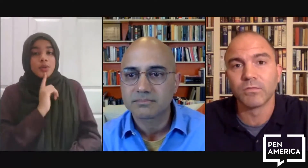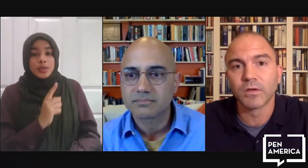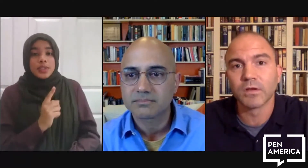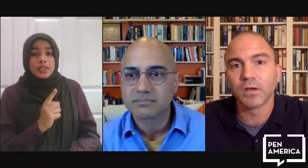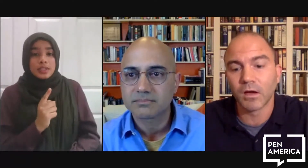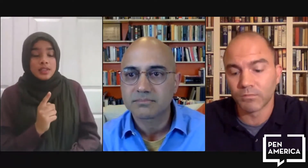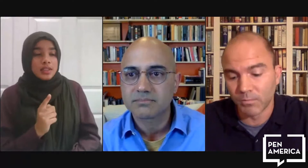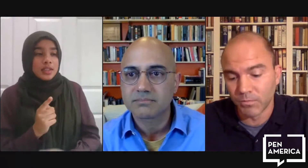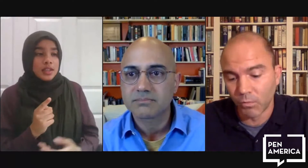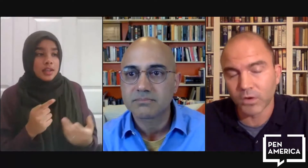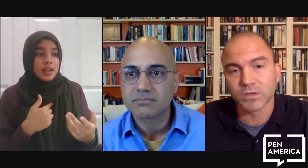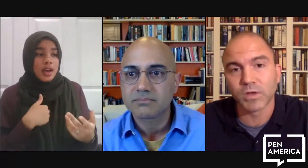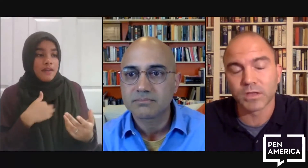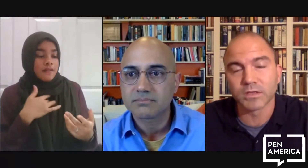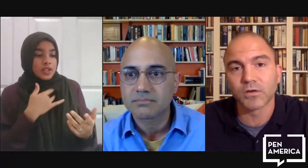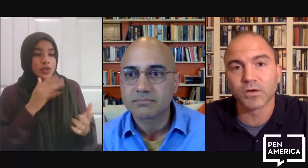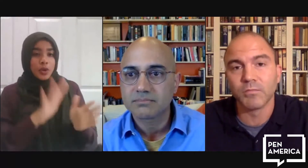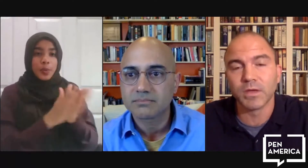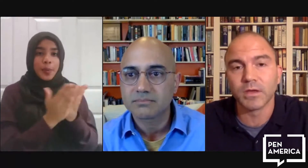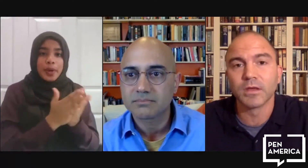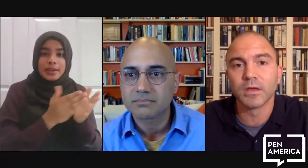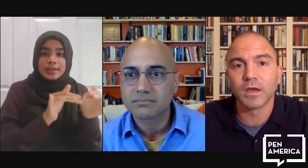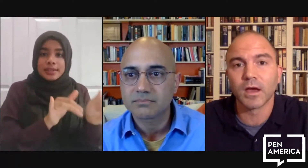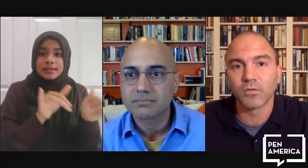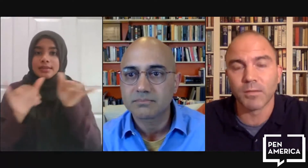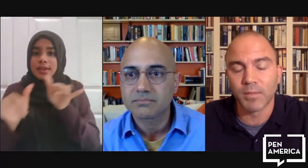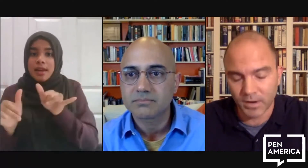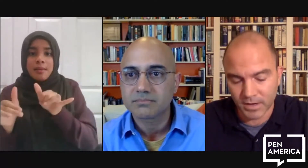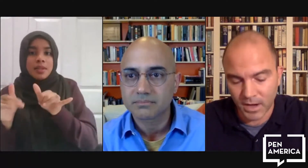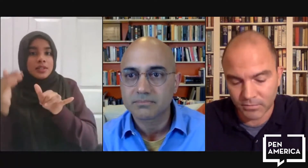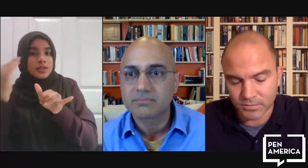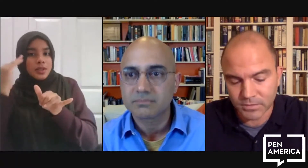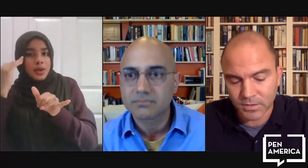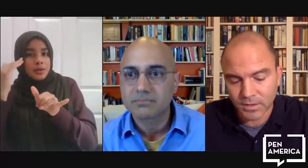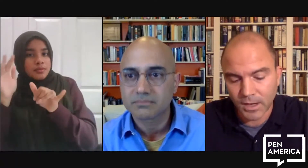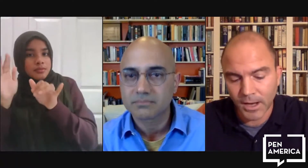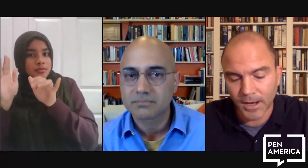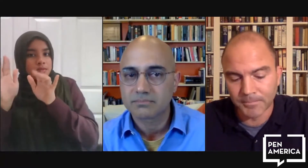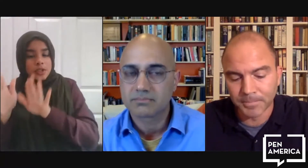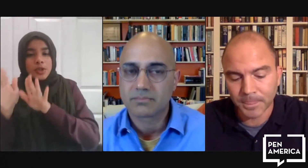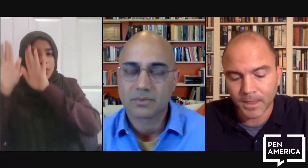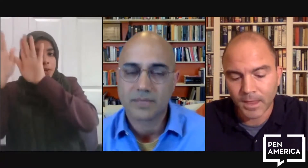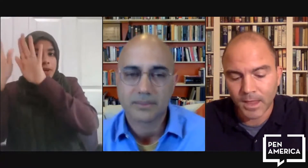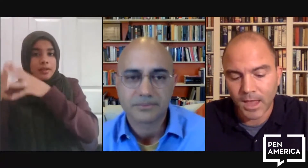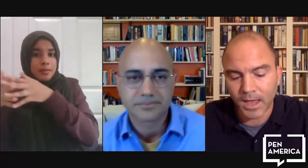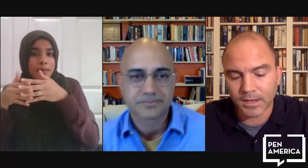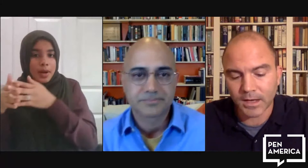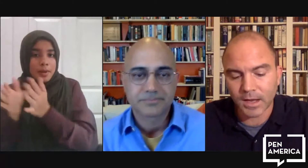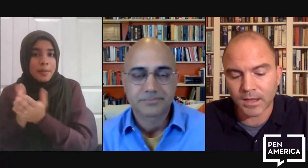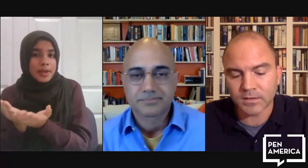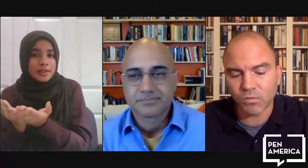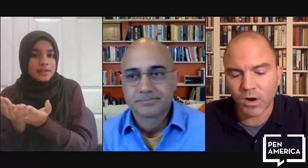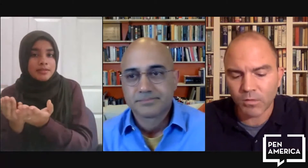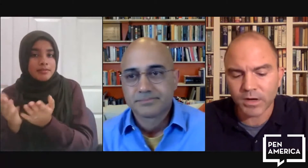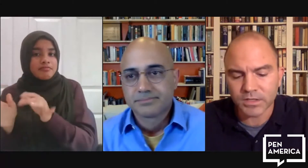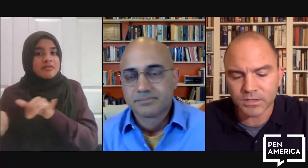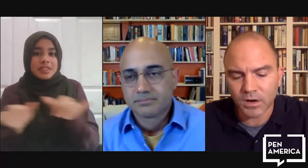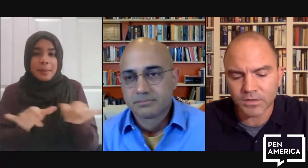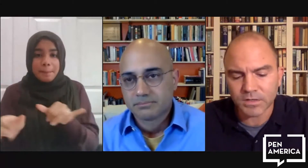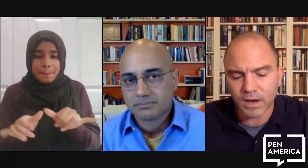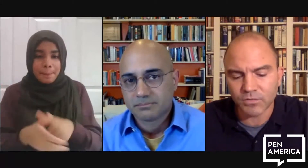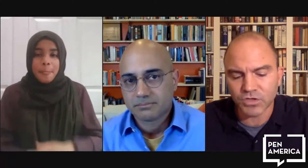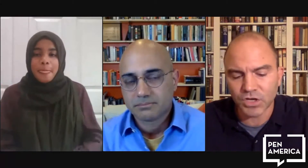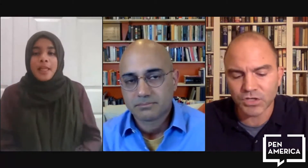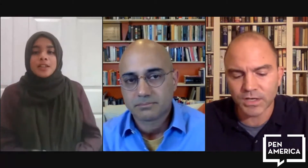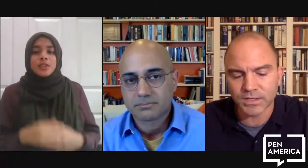of the works that we consider to be great American novels. And so where I wanted to start